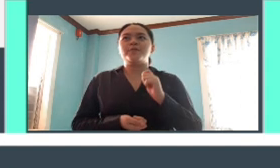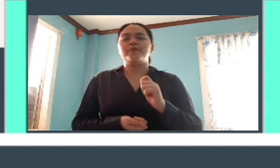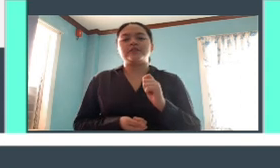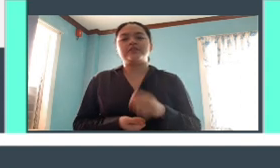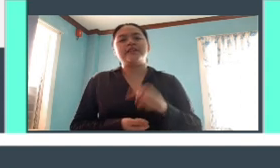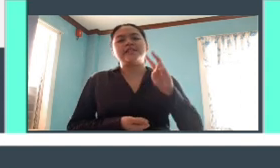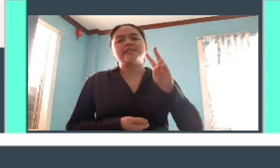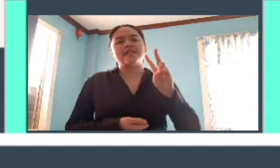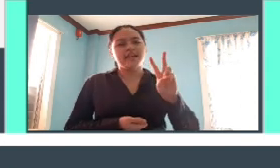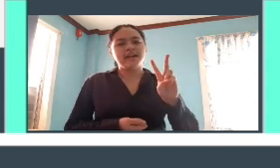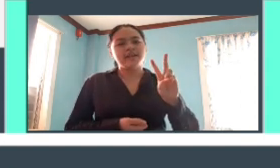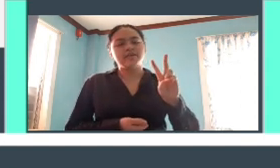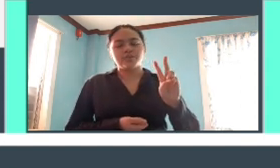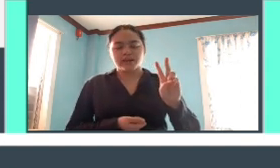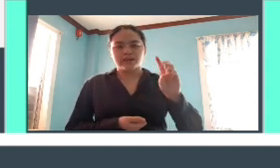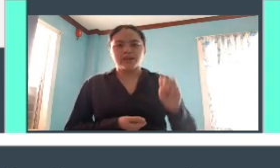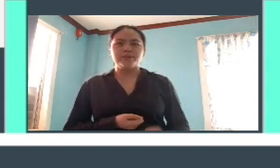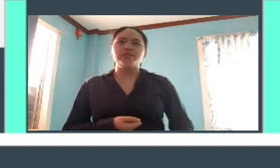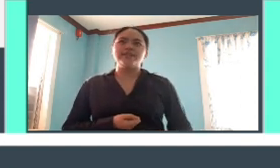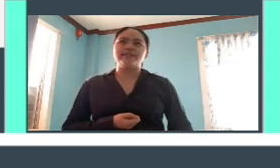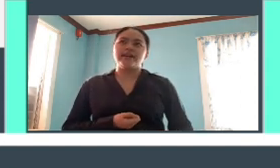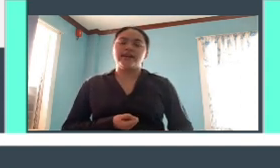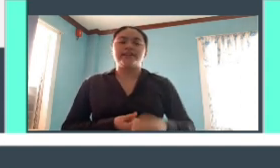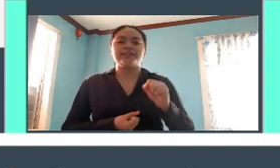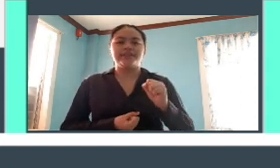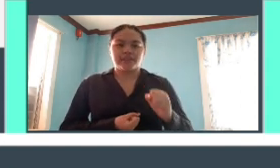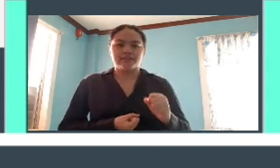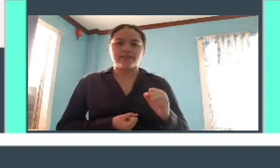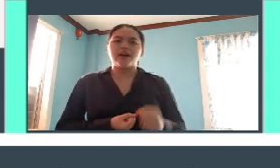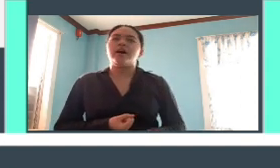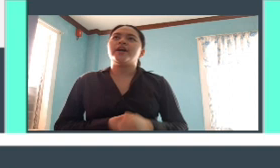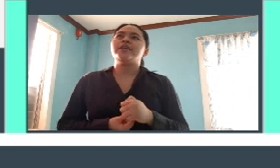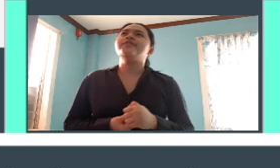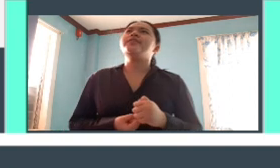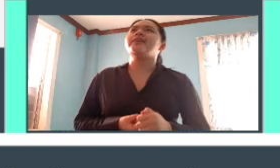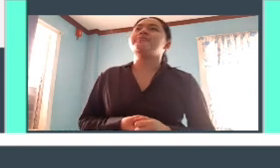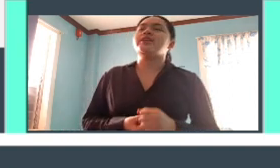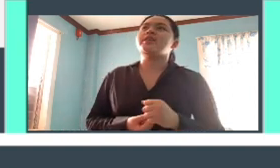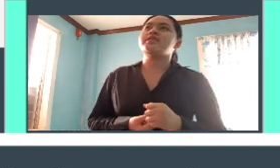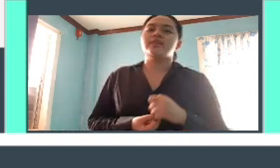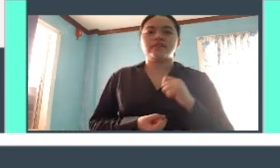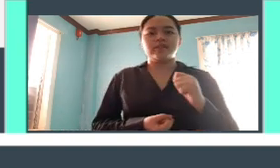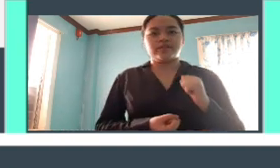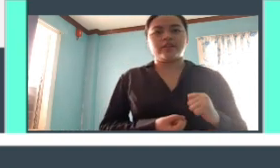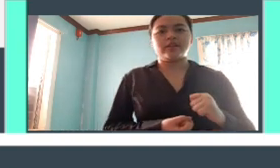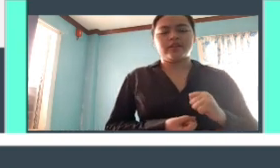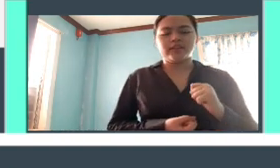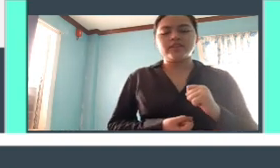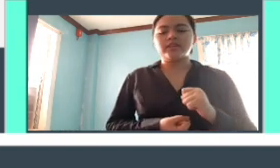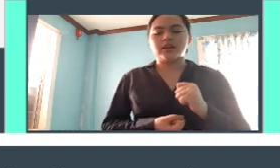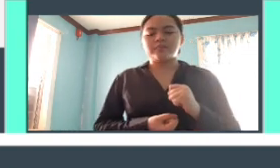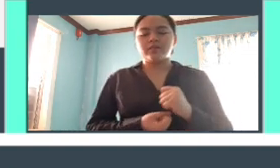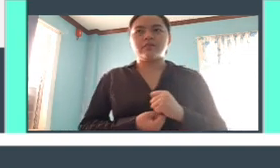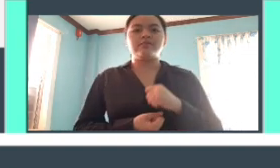Let's move on to the second one, which is the grapes. Another name is cereal. It